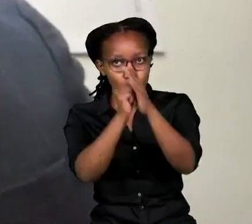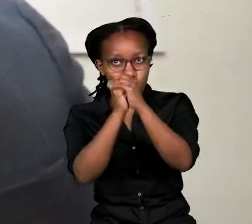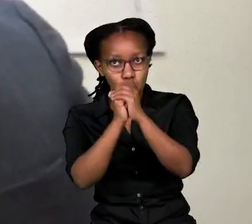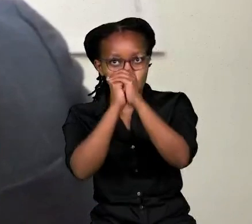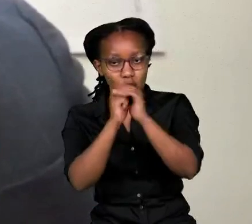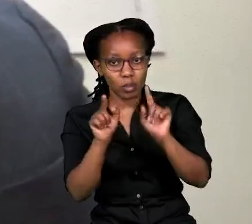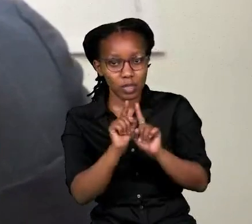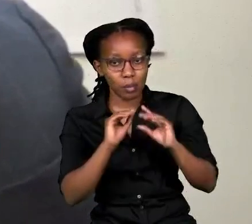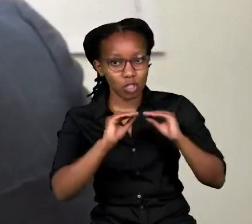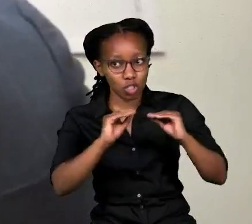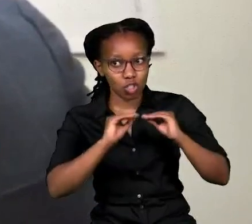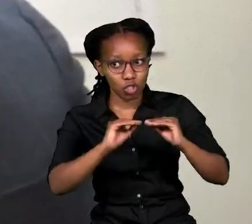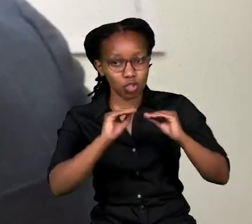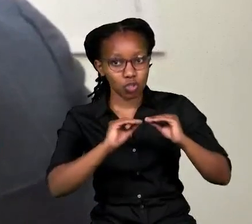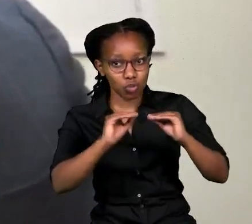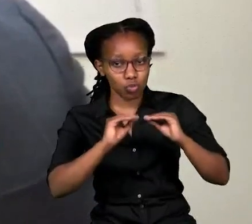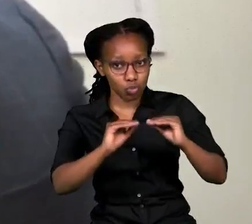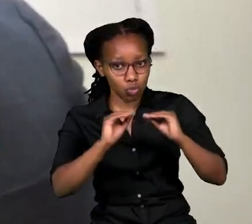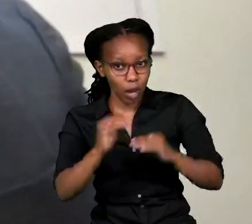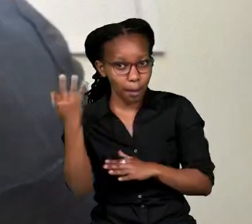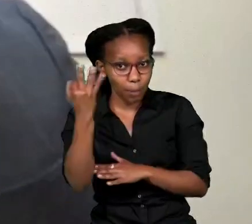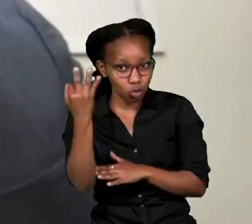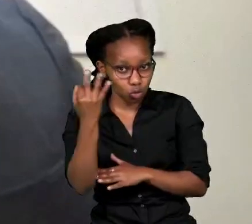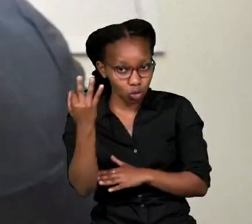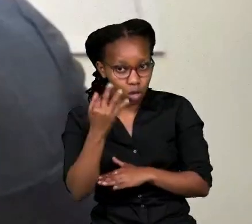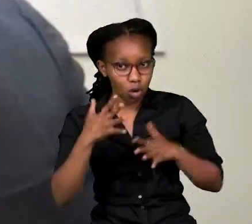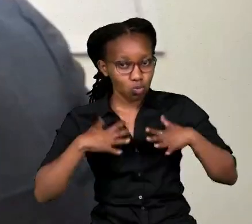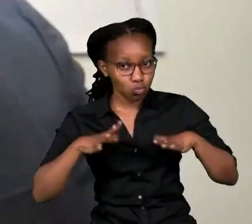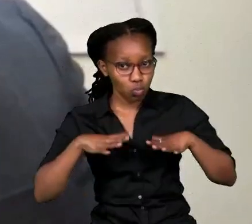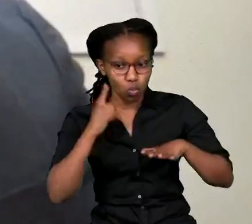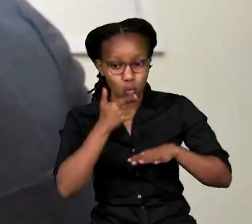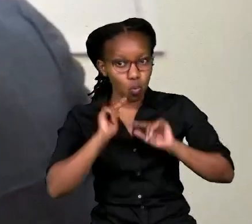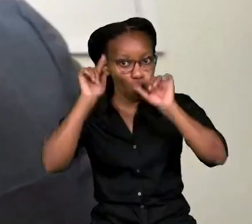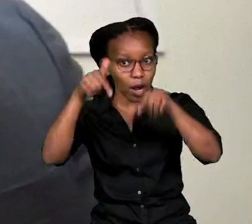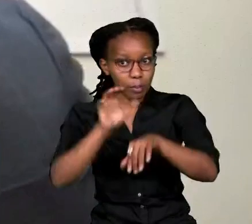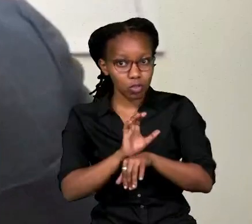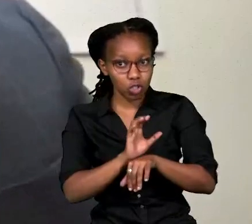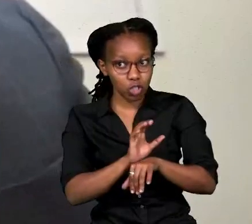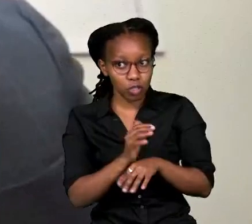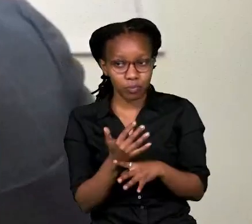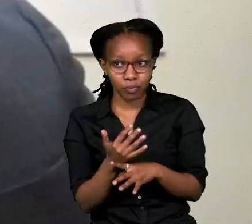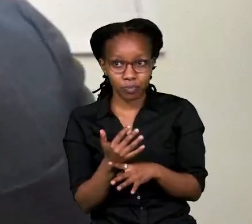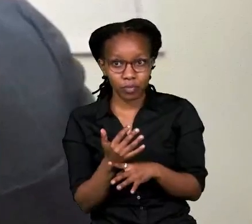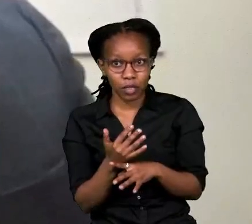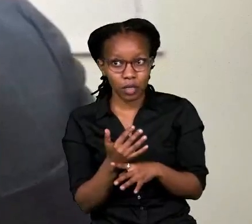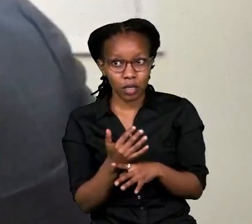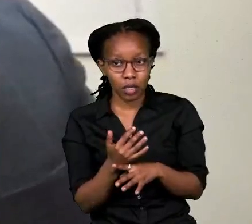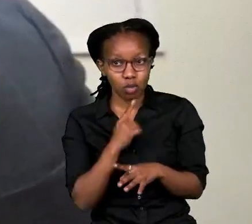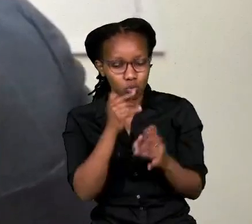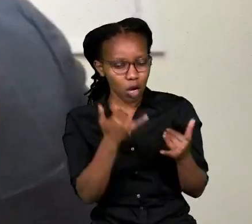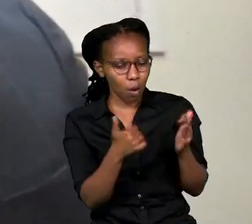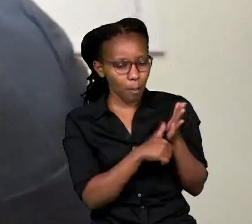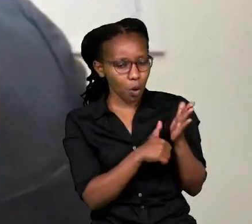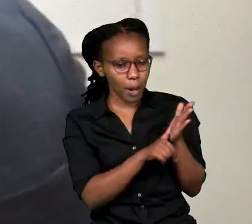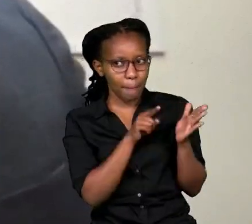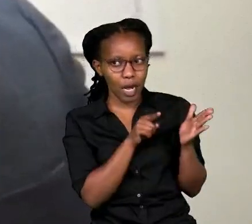in teaching and ministering to the congregation that come to church to worship. So the total blackout over here, I think what